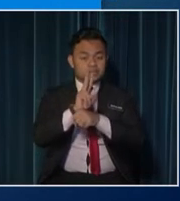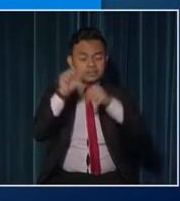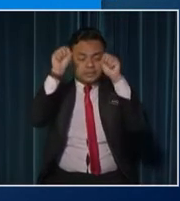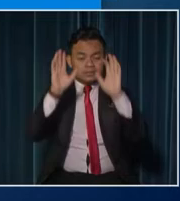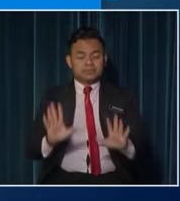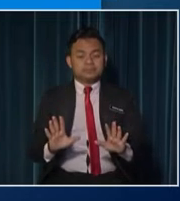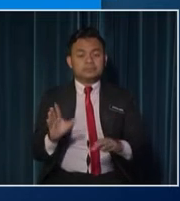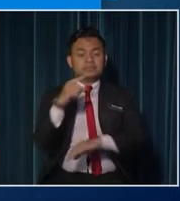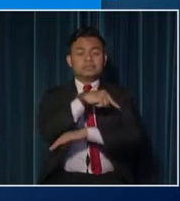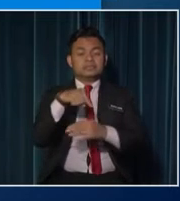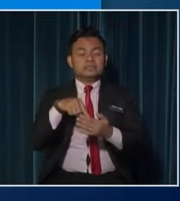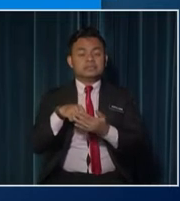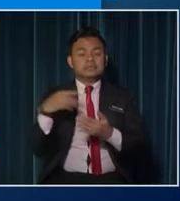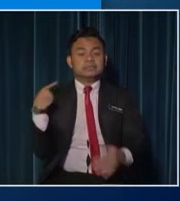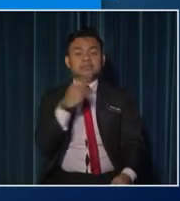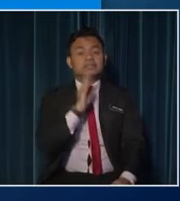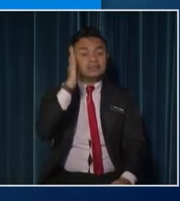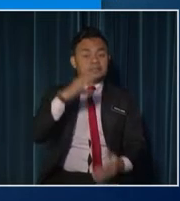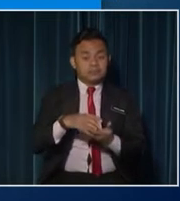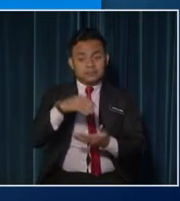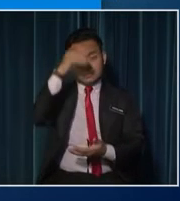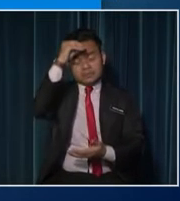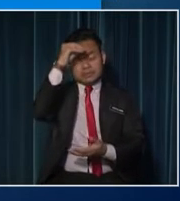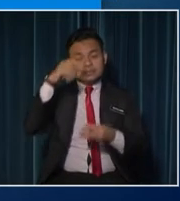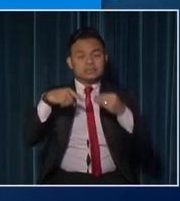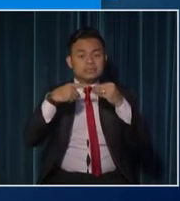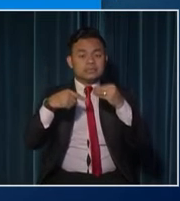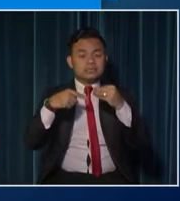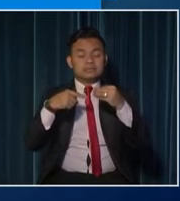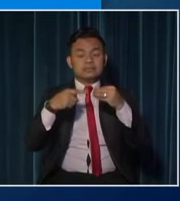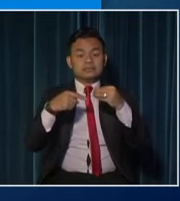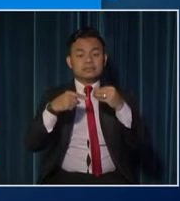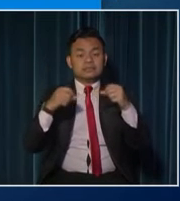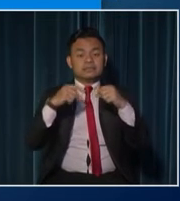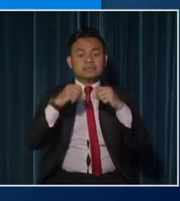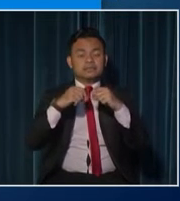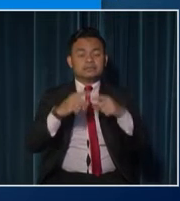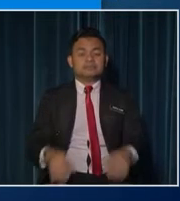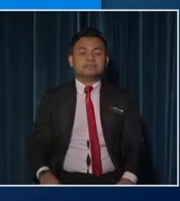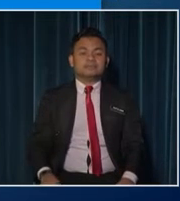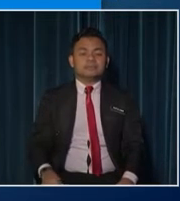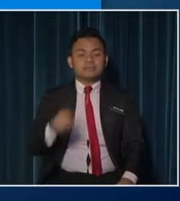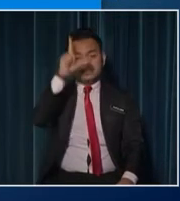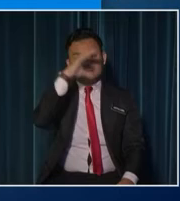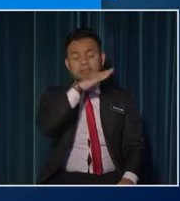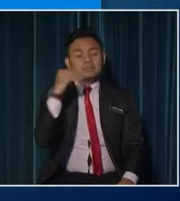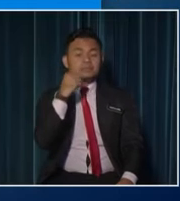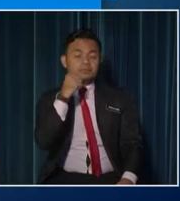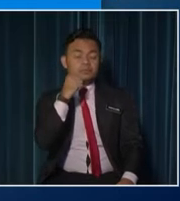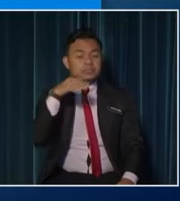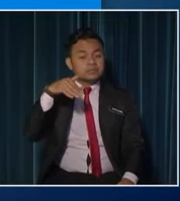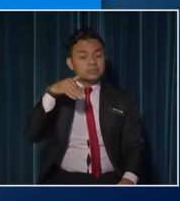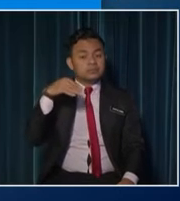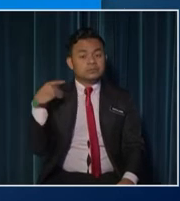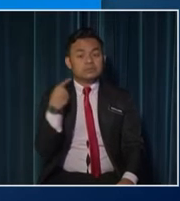circuit. Boys and girls, before we get started, let's take a look at the